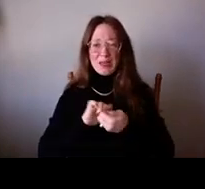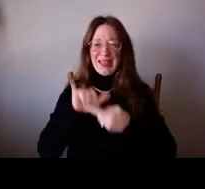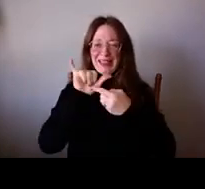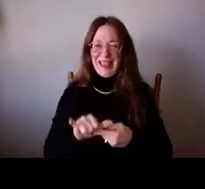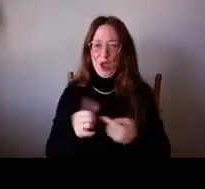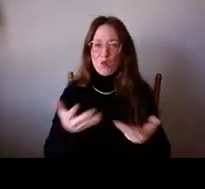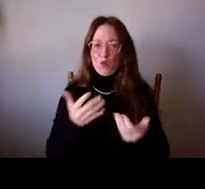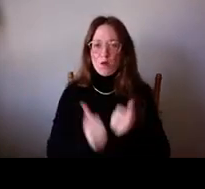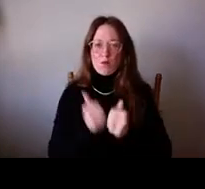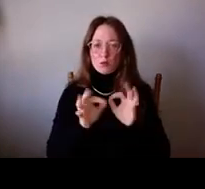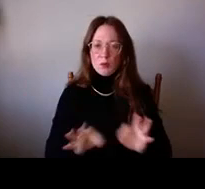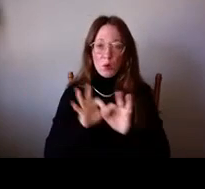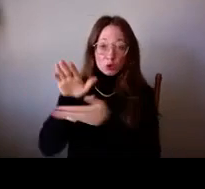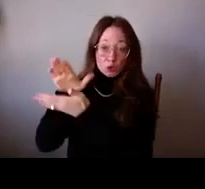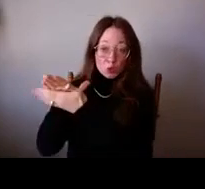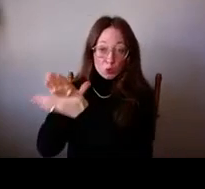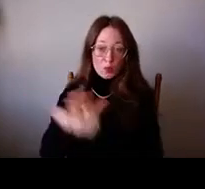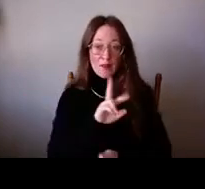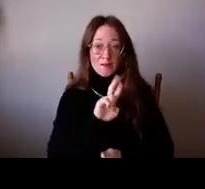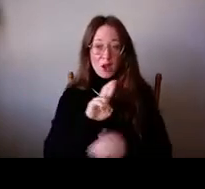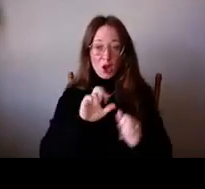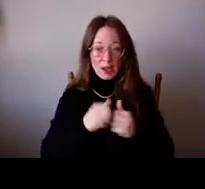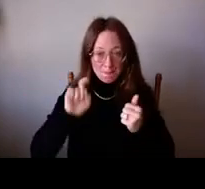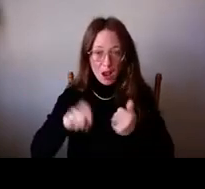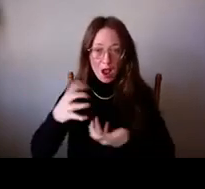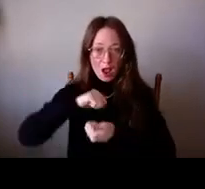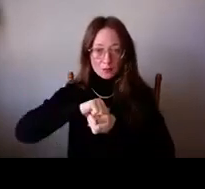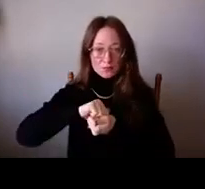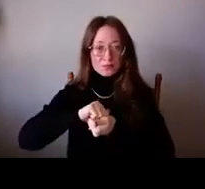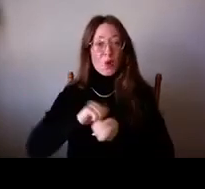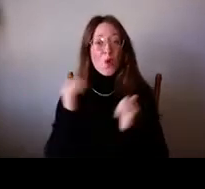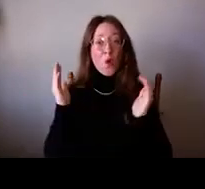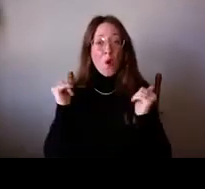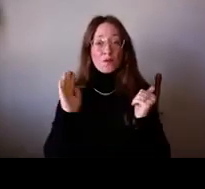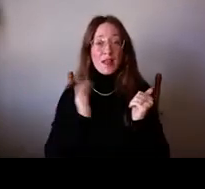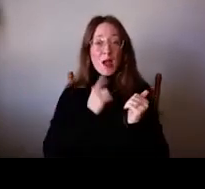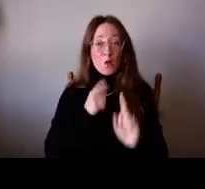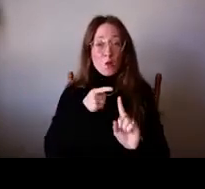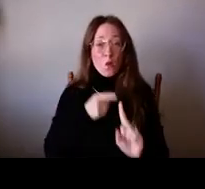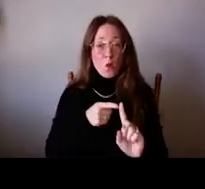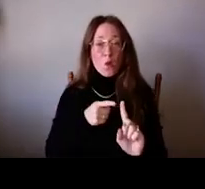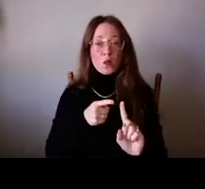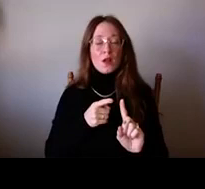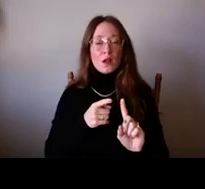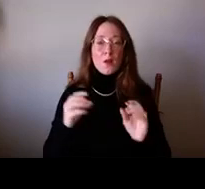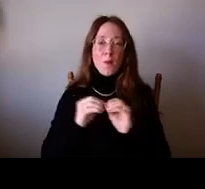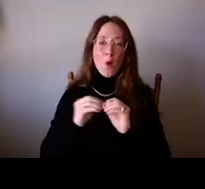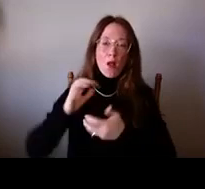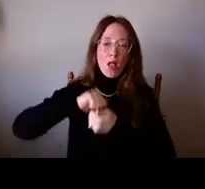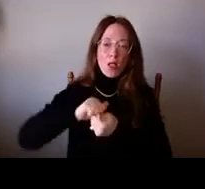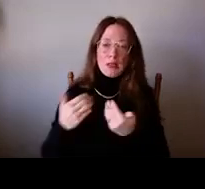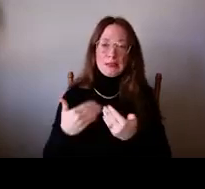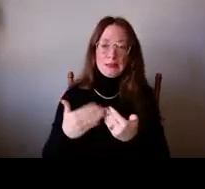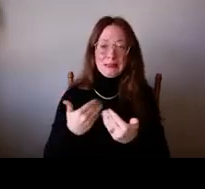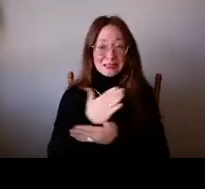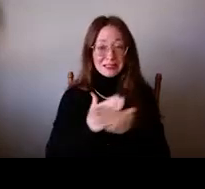and VR agencies in the hopes that the letter could be used to open doors for VR agencies that were still having some difficulty getting into